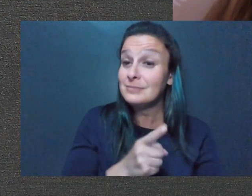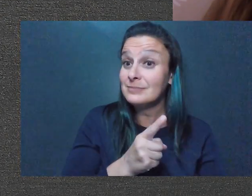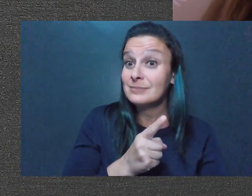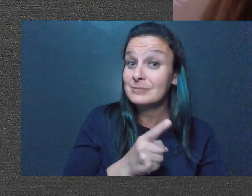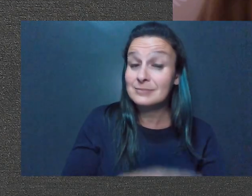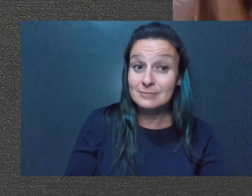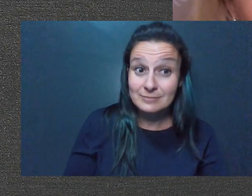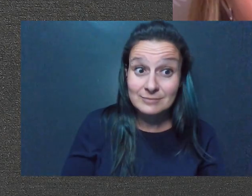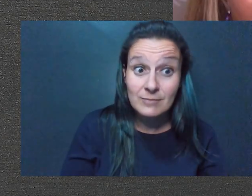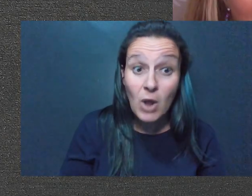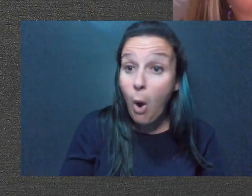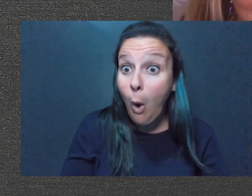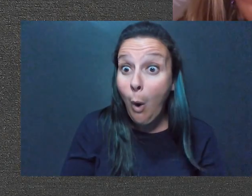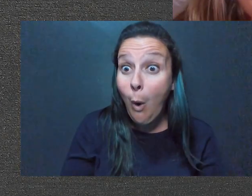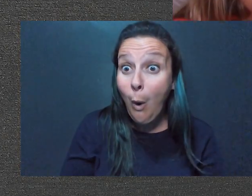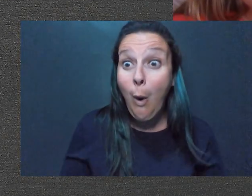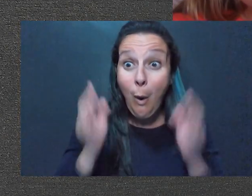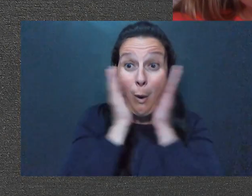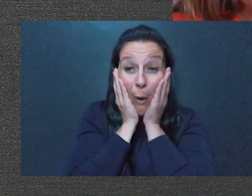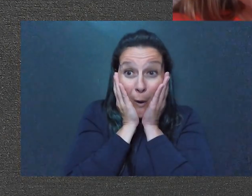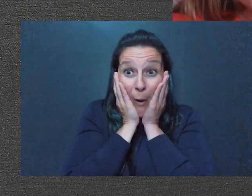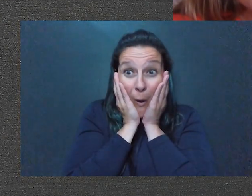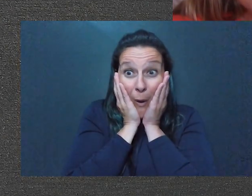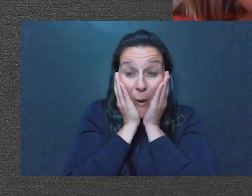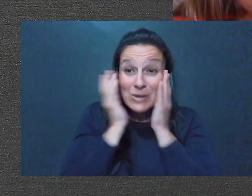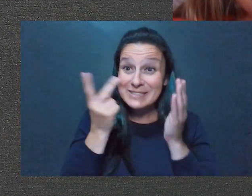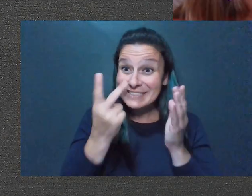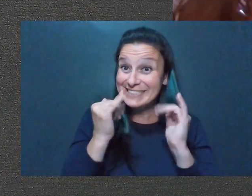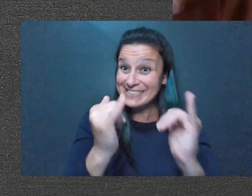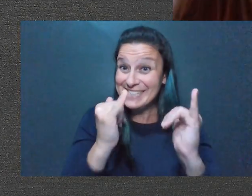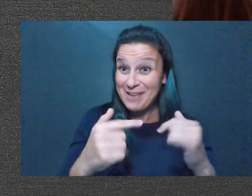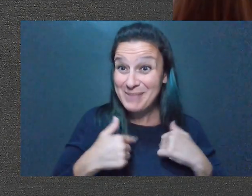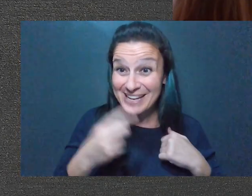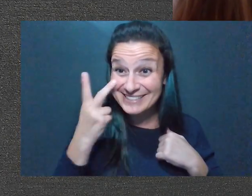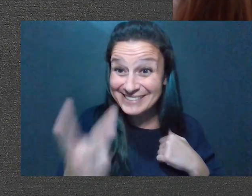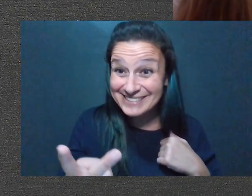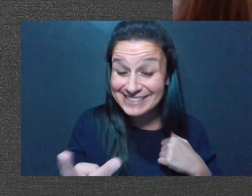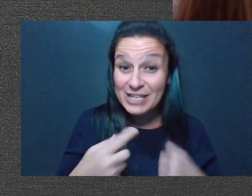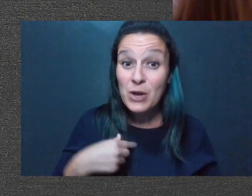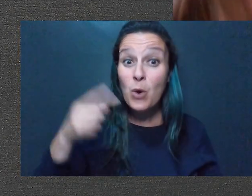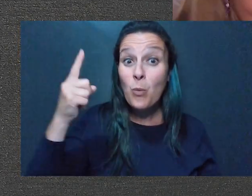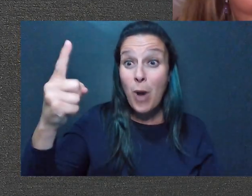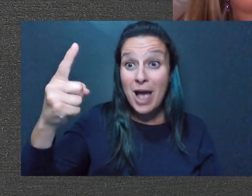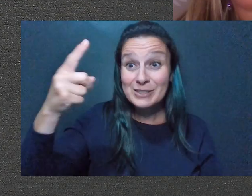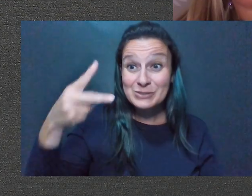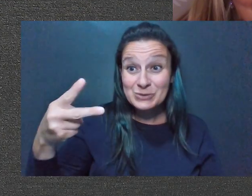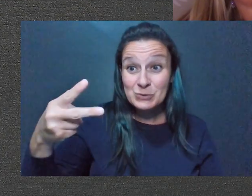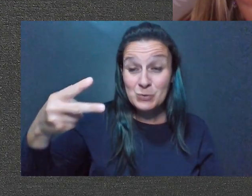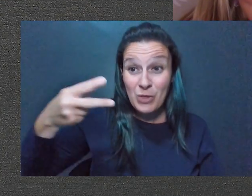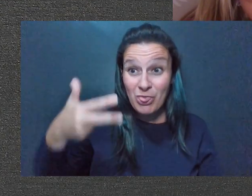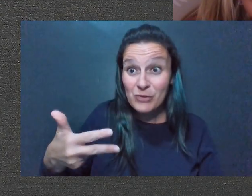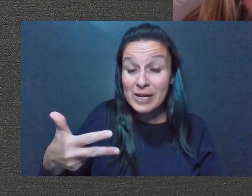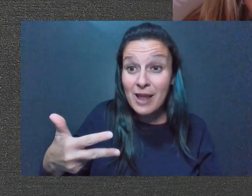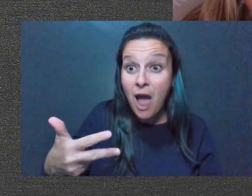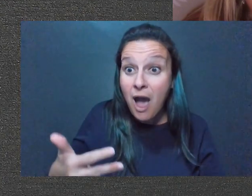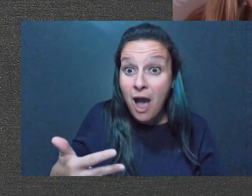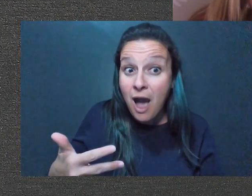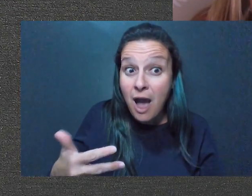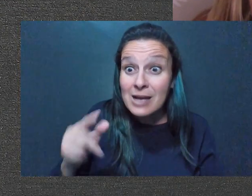here. Oh, do you see what I see? 1, 2,